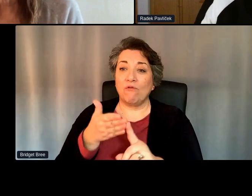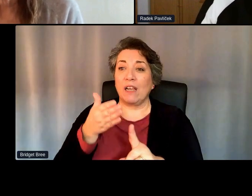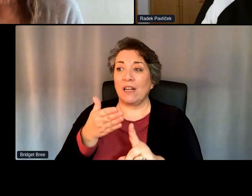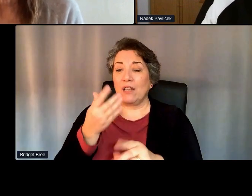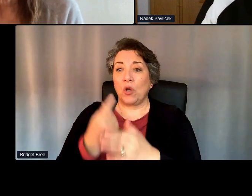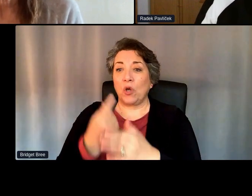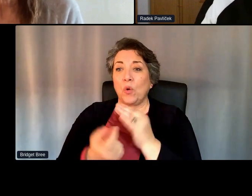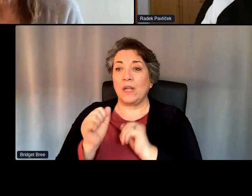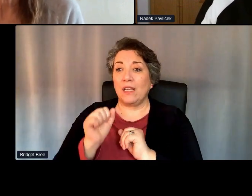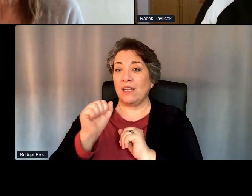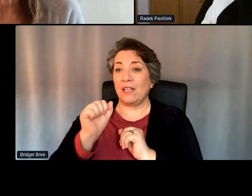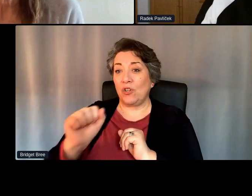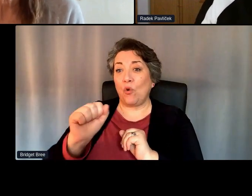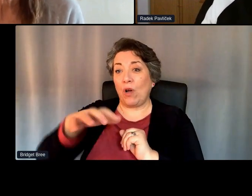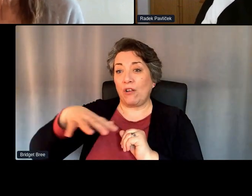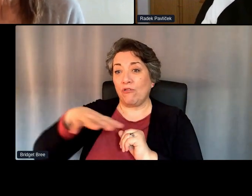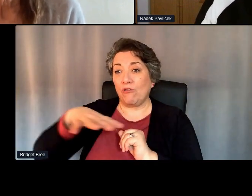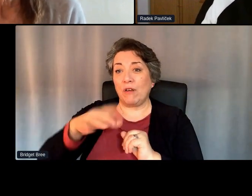or something.